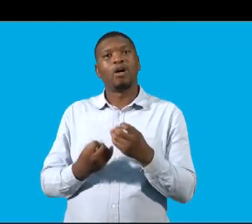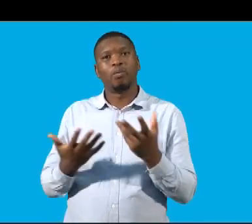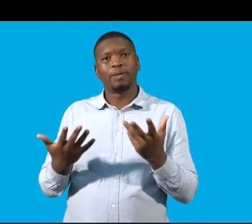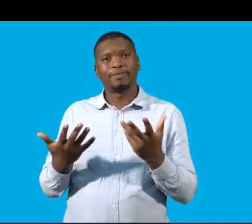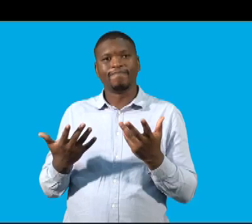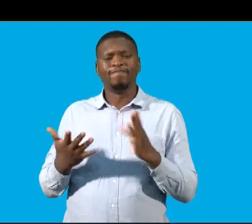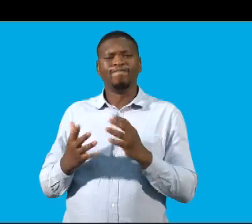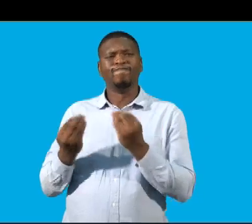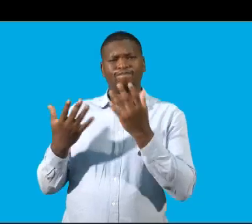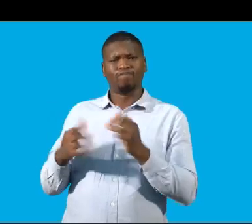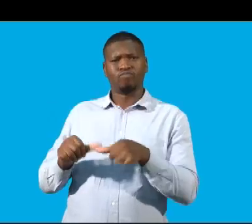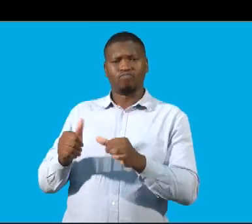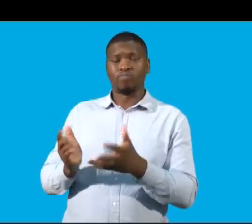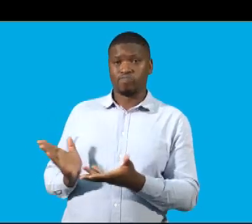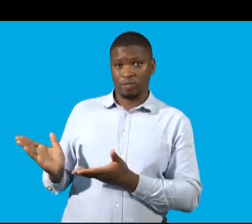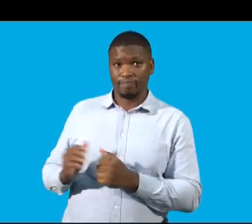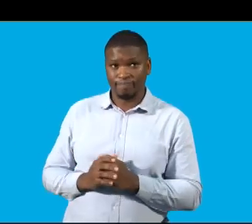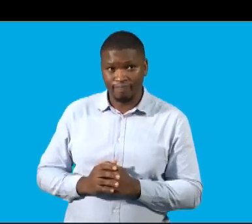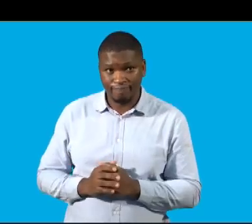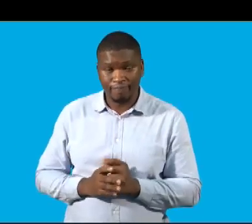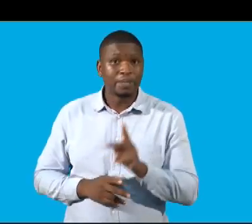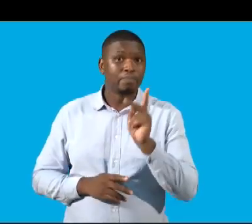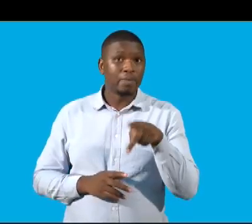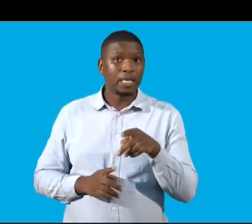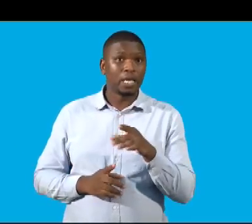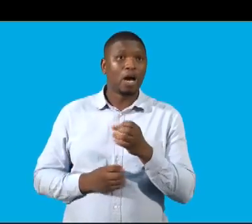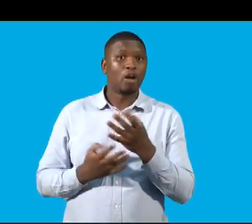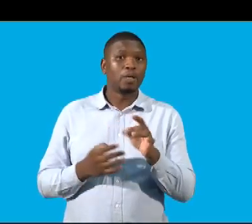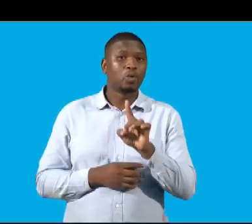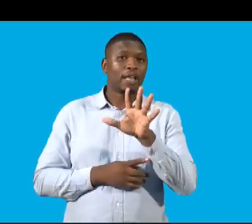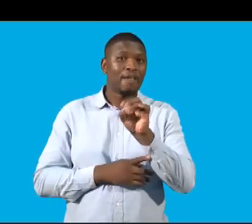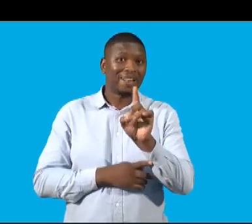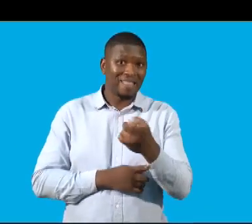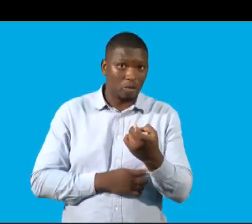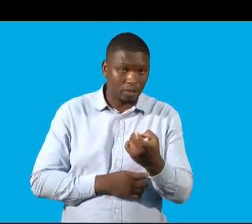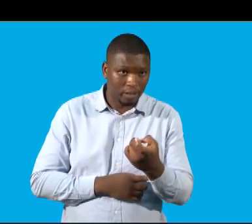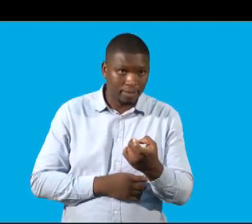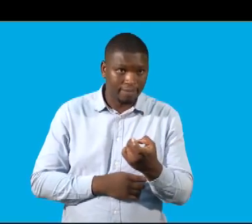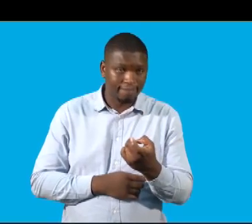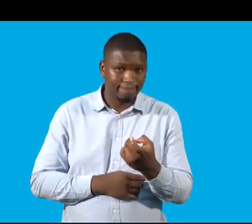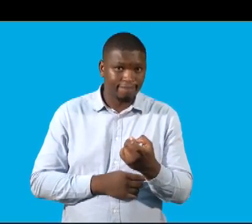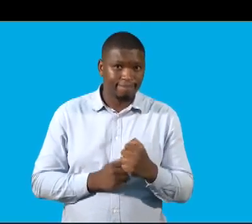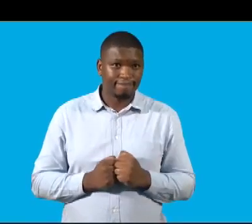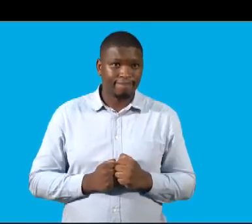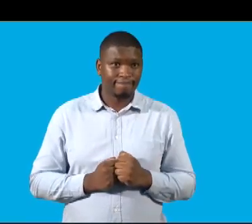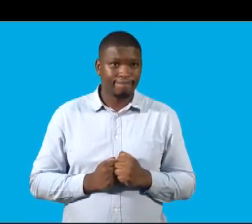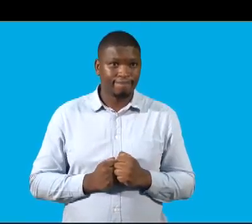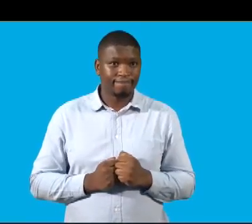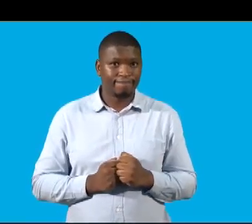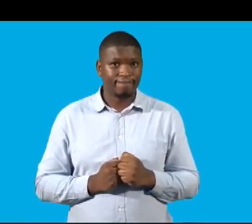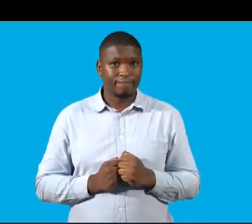to be, let's rather write the formula first. Our P is going to be the 150,000